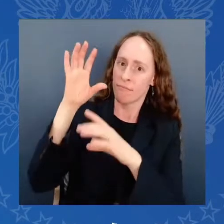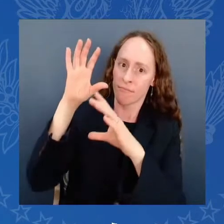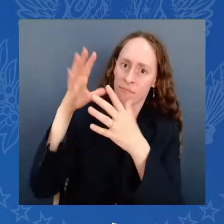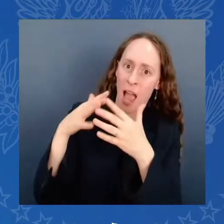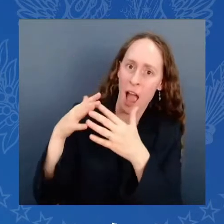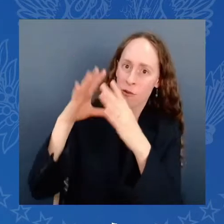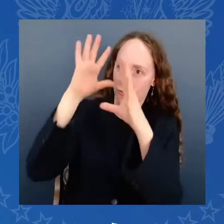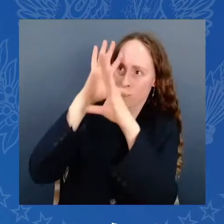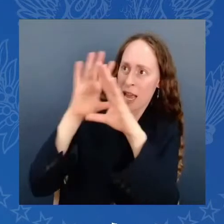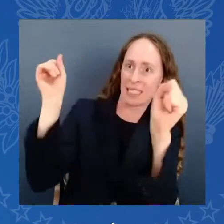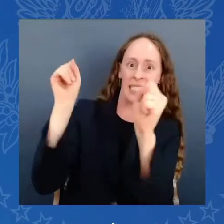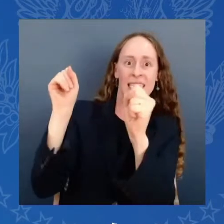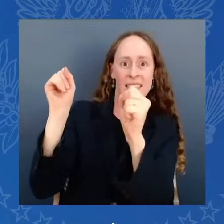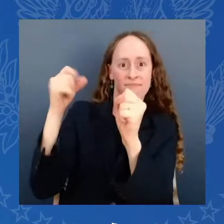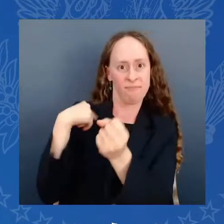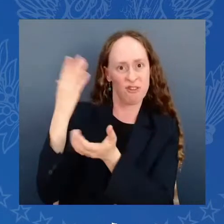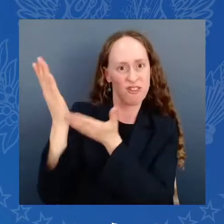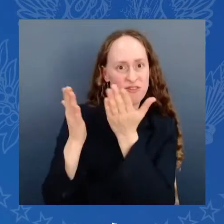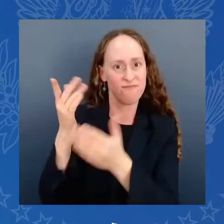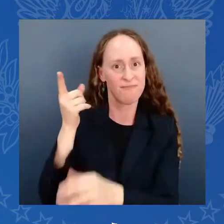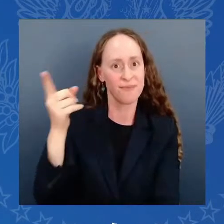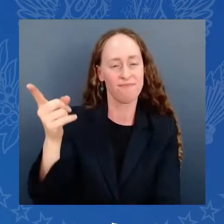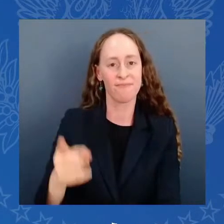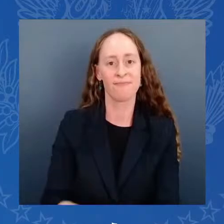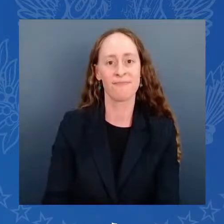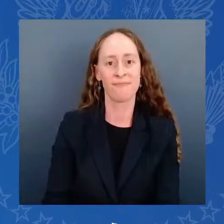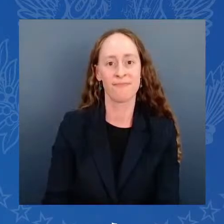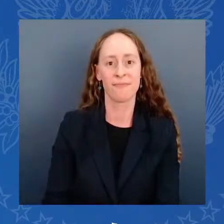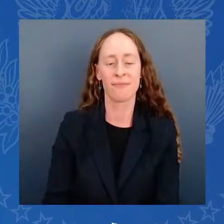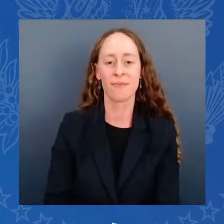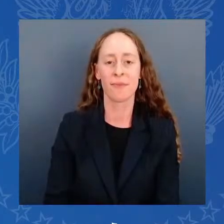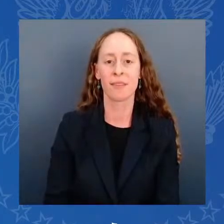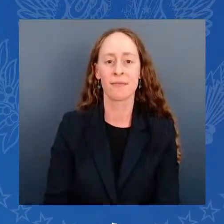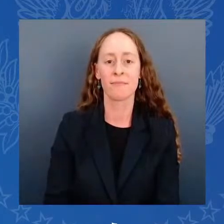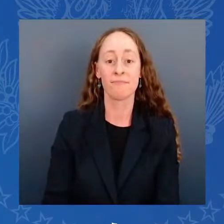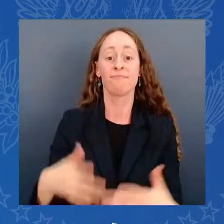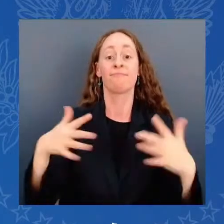Now I'm president to our first woman vice president.